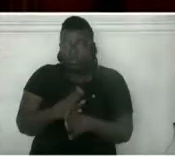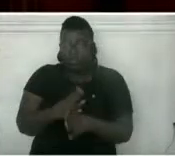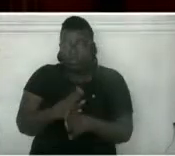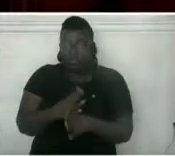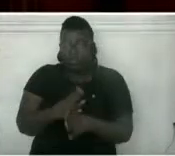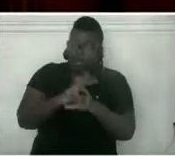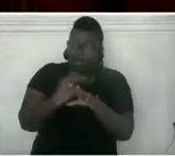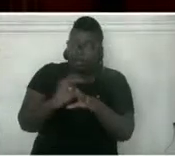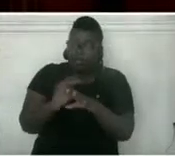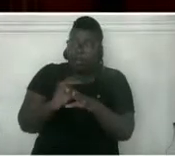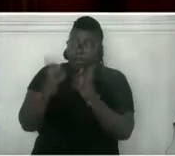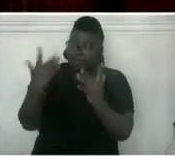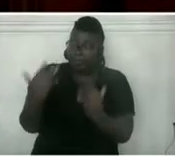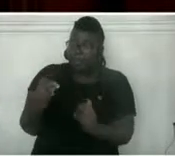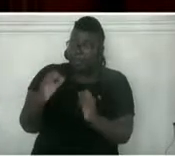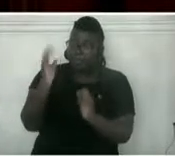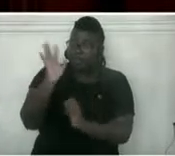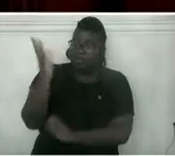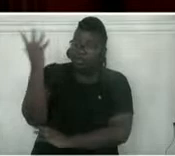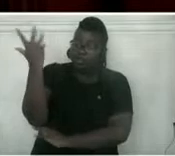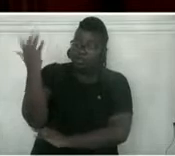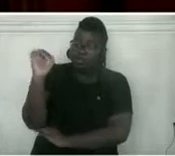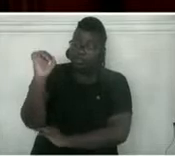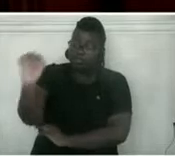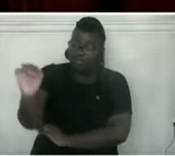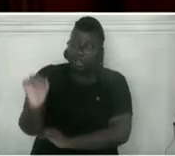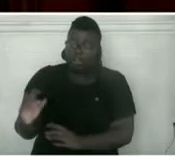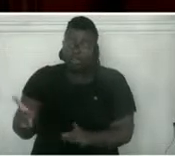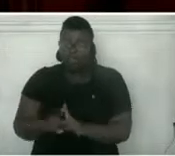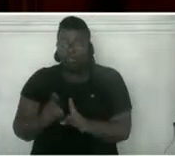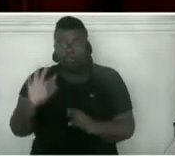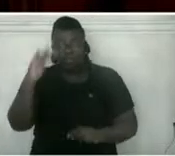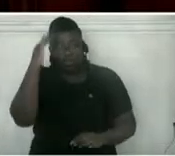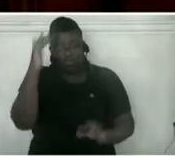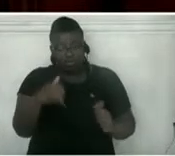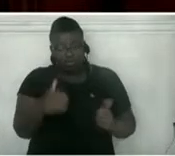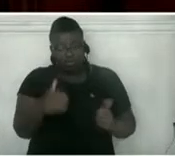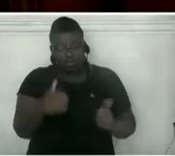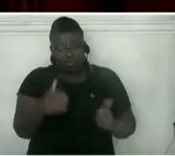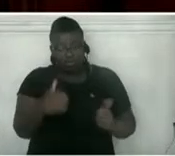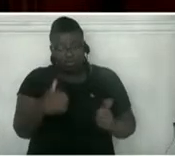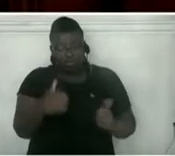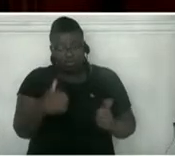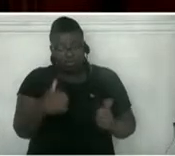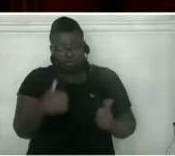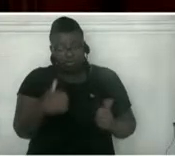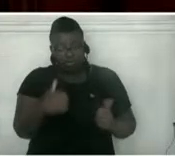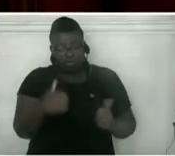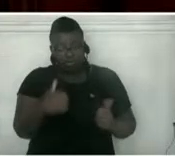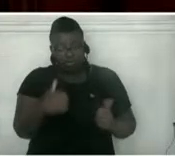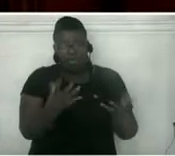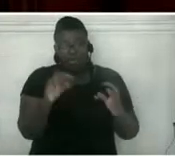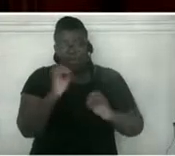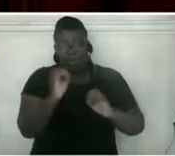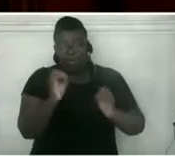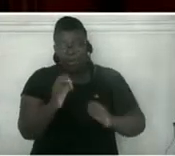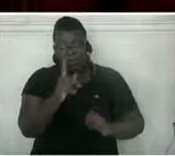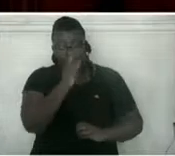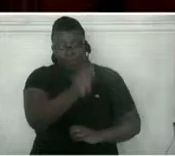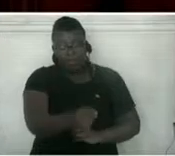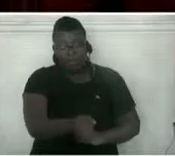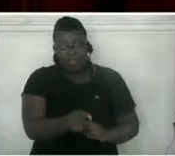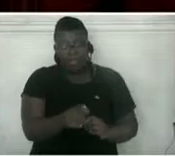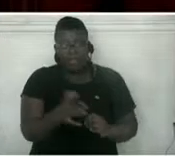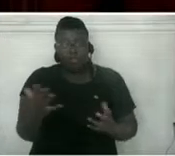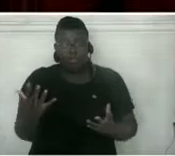budget speech. We know of the challenge facing service providers who have not been paid within the Department